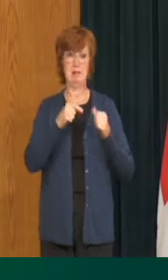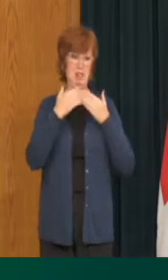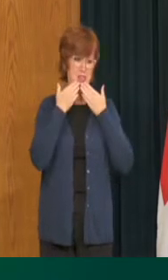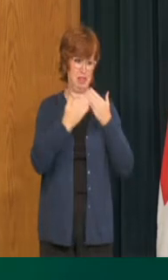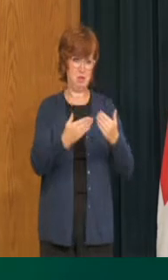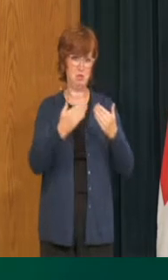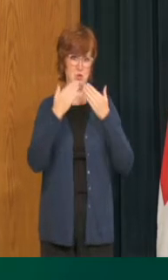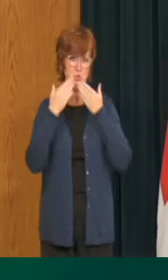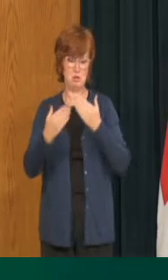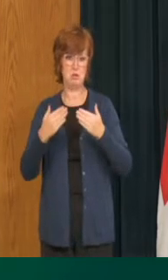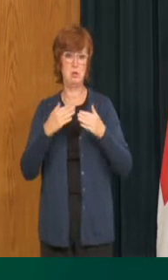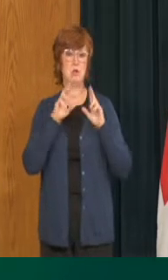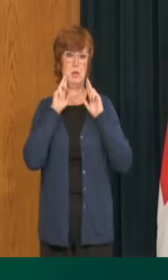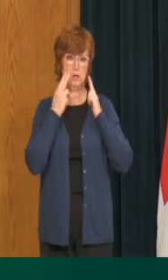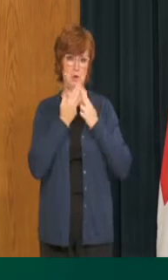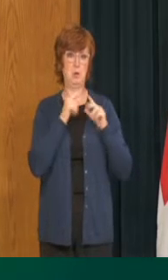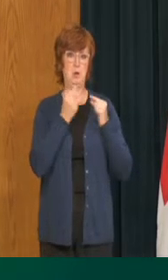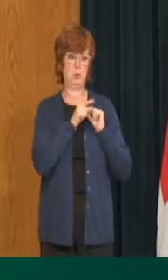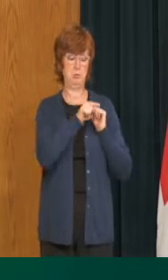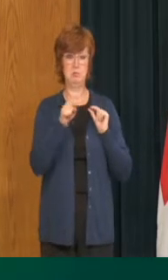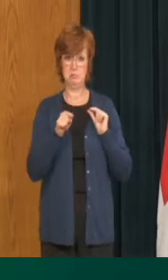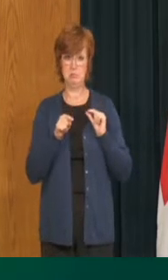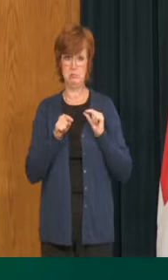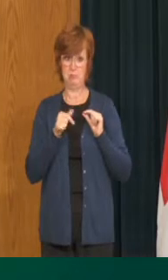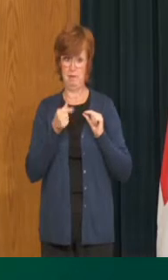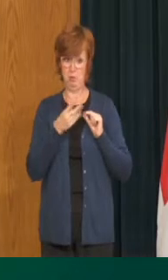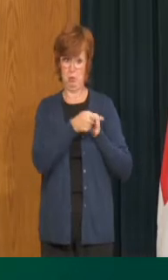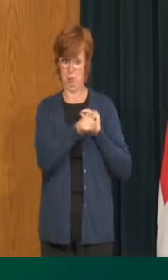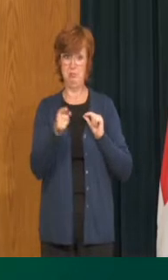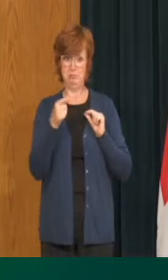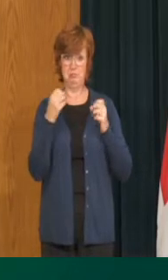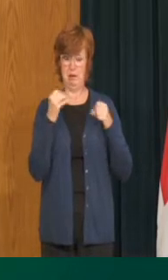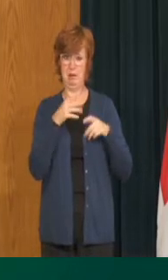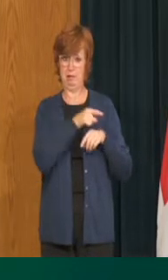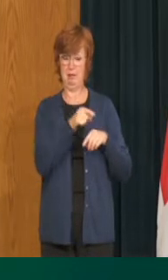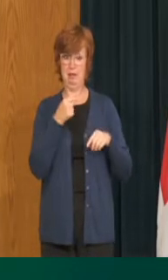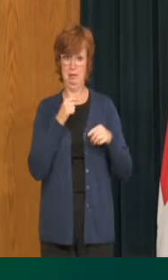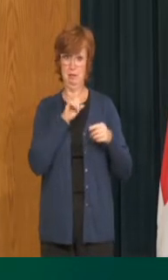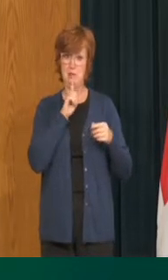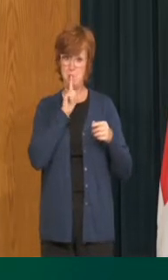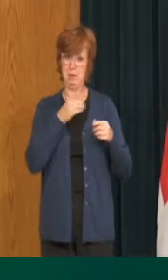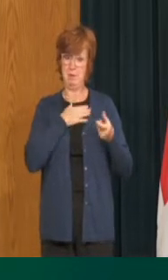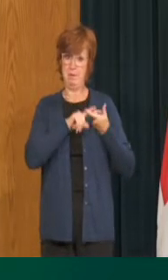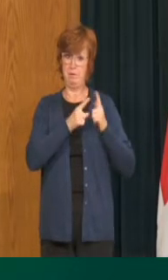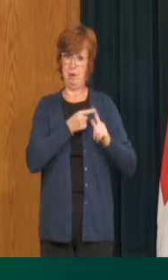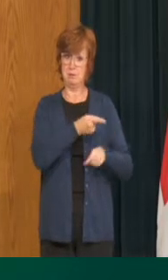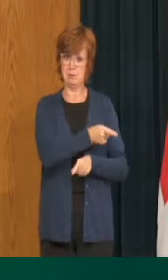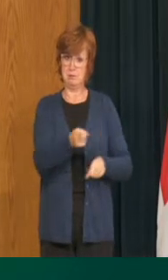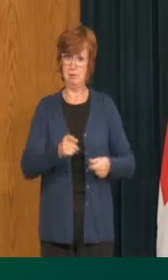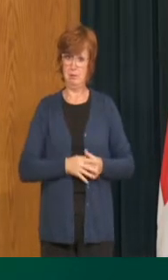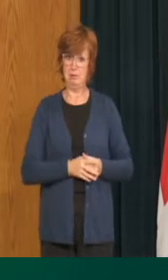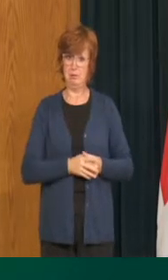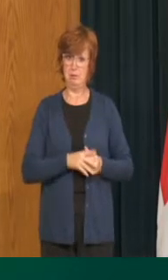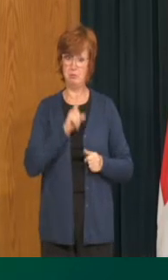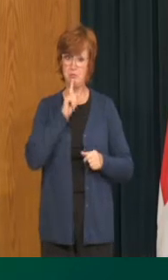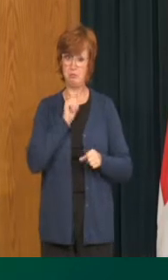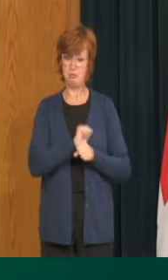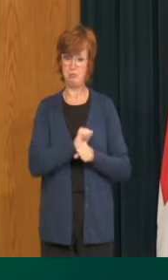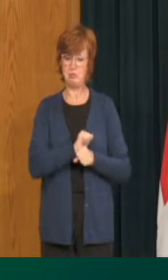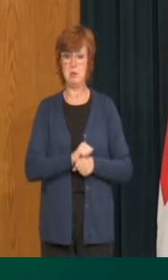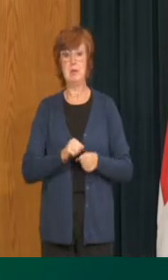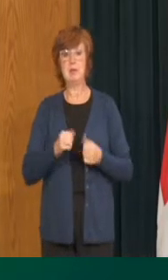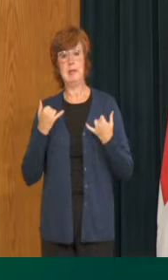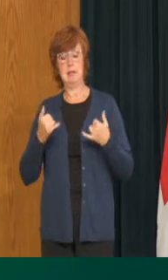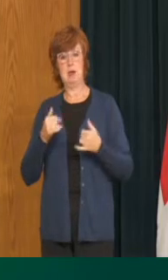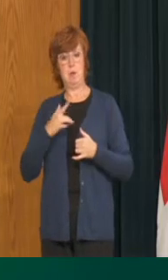community, a number of whom I count among my very good friends. We're in a very good spot in this province as we head into